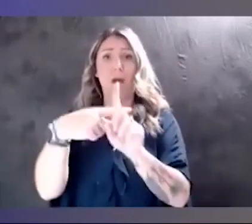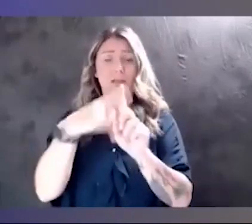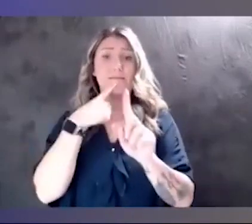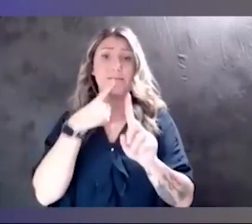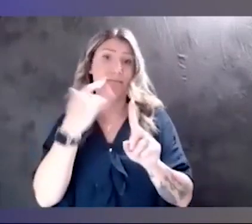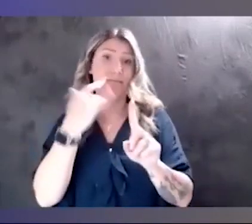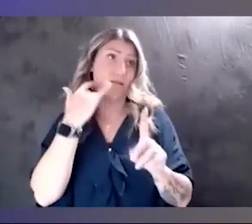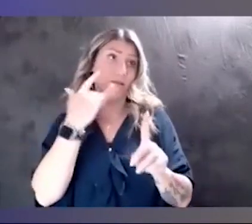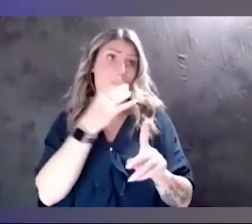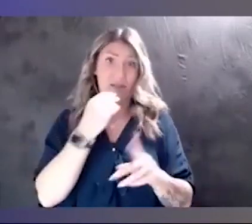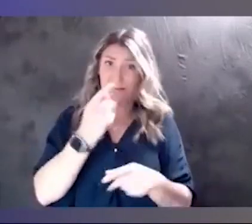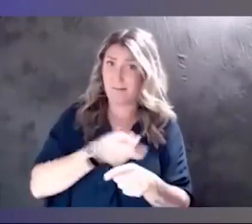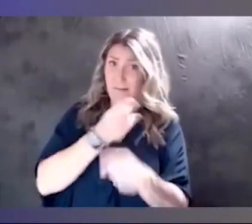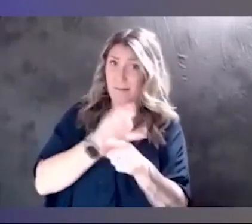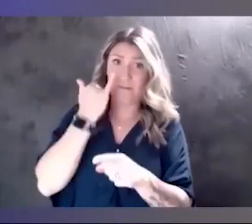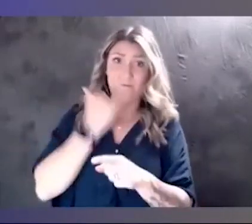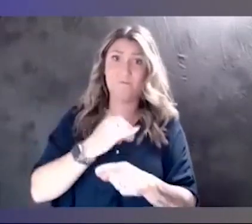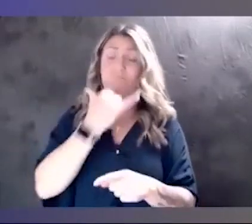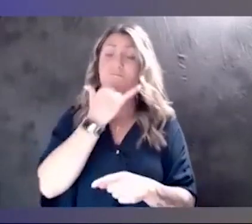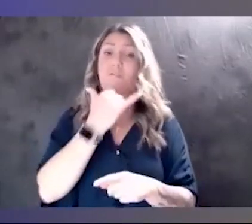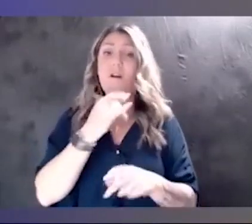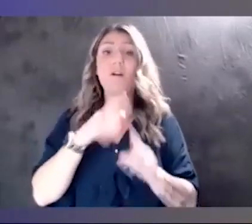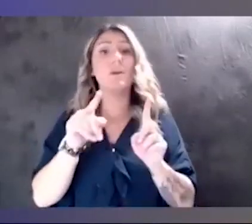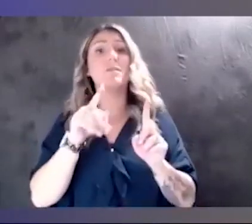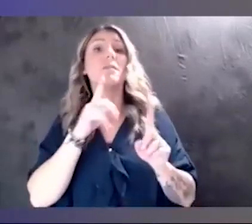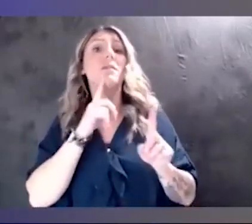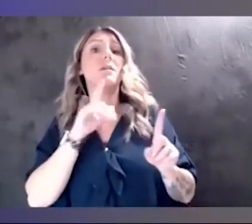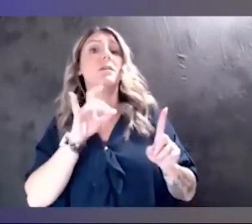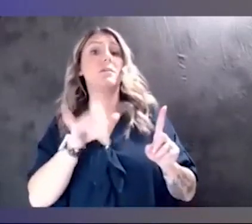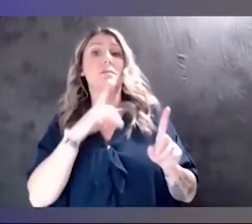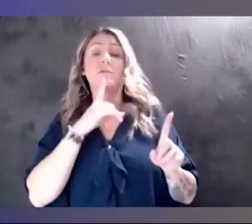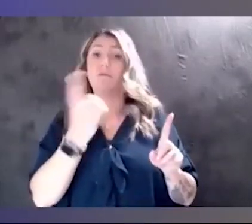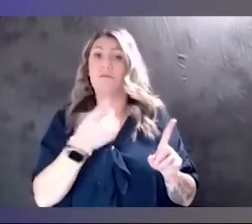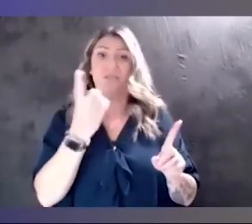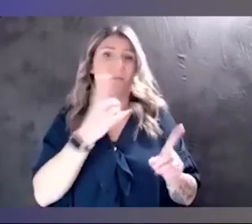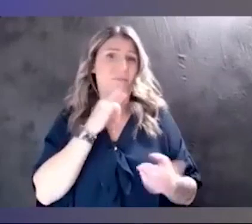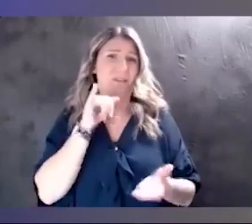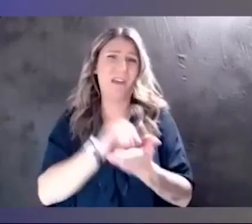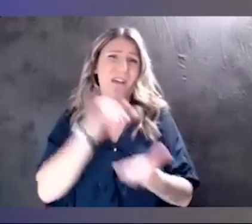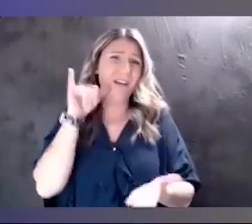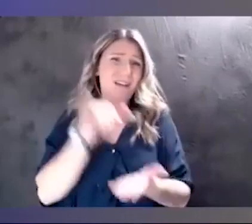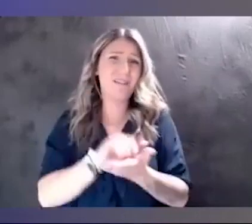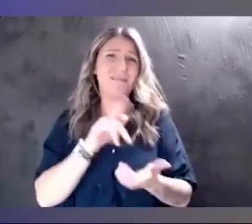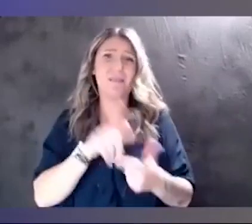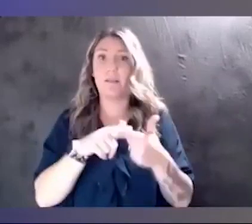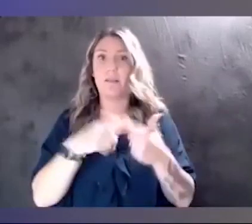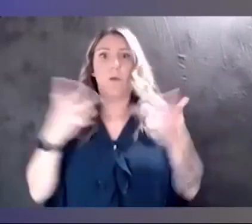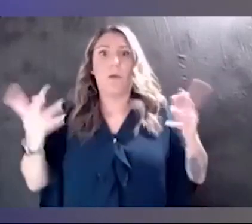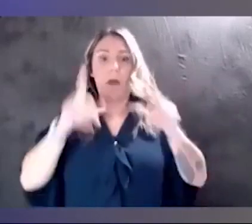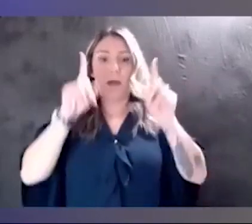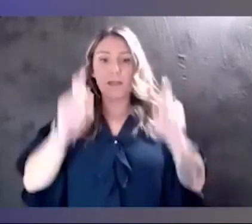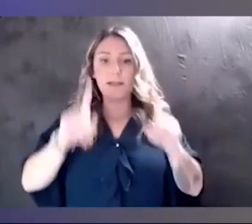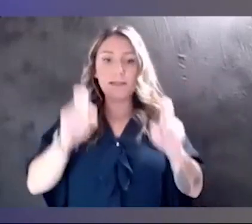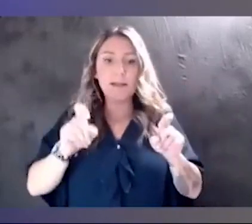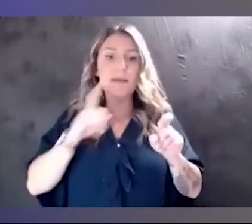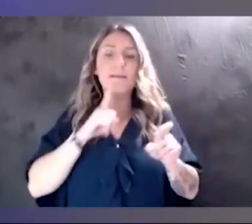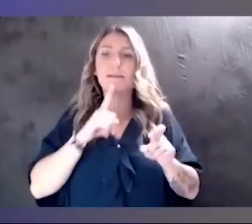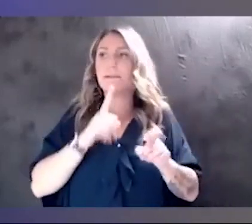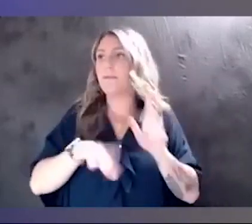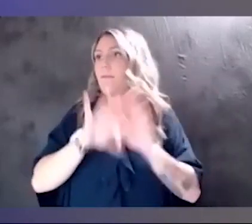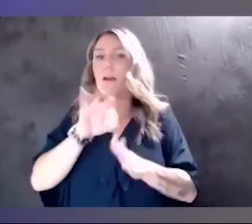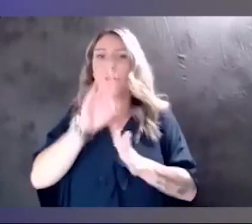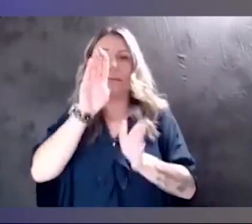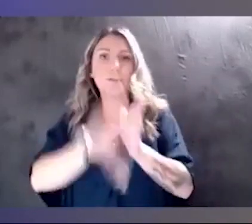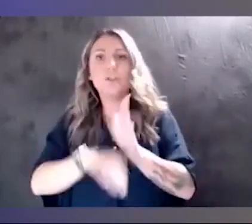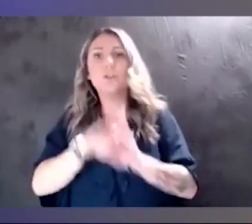that, Dr. Barr, but that is something that would be logistically impossible. And then what test? You know, some would try to find the cheapest test to save, their